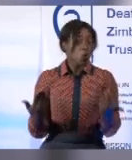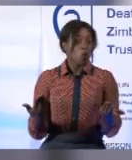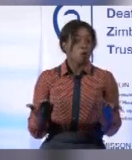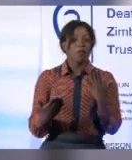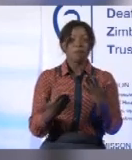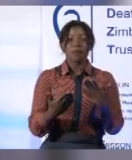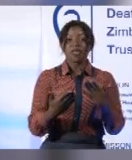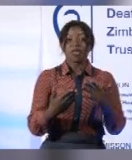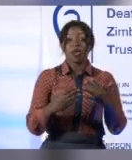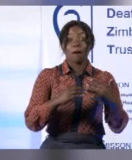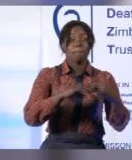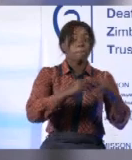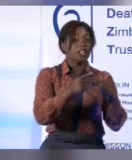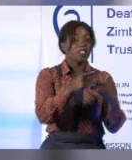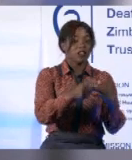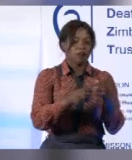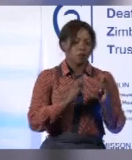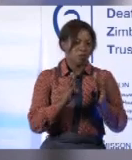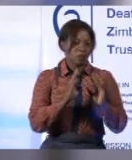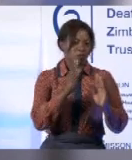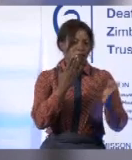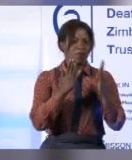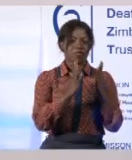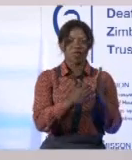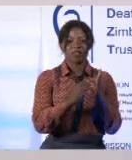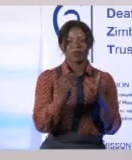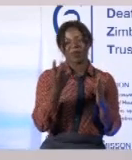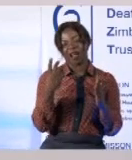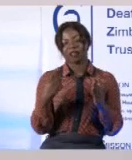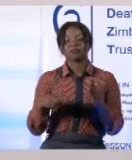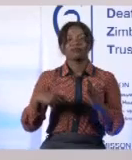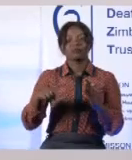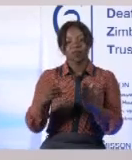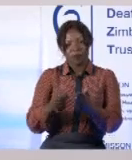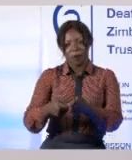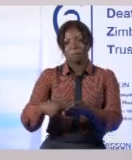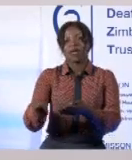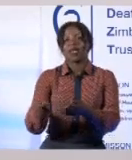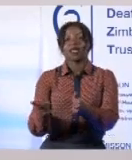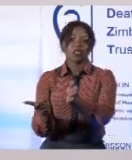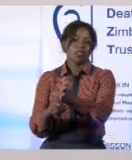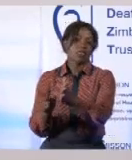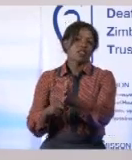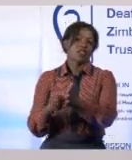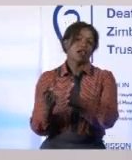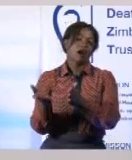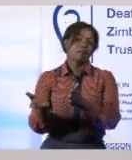in their marriages. So these are people that I met with. So they are coming to you as the